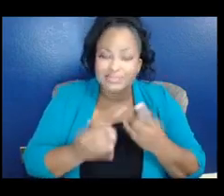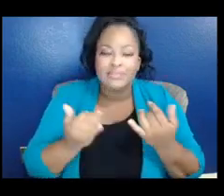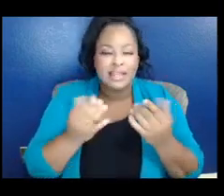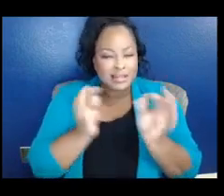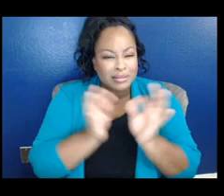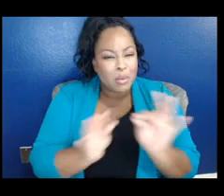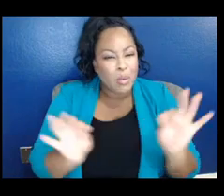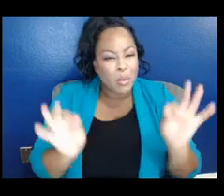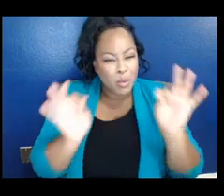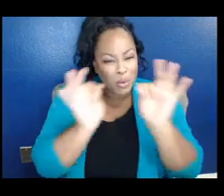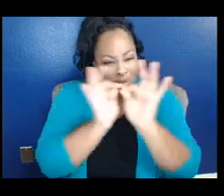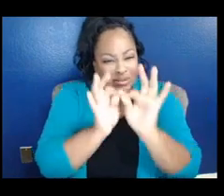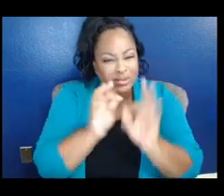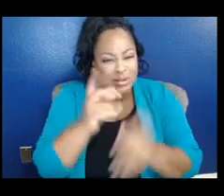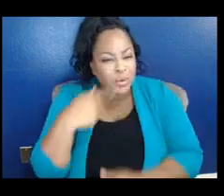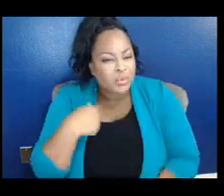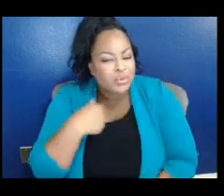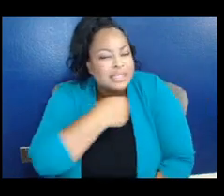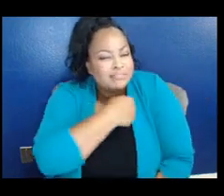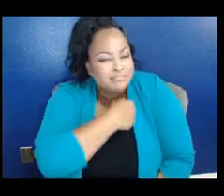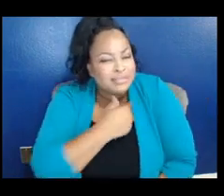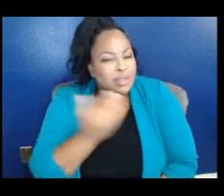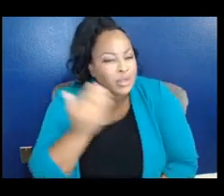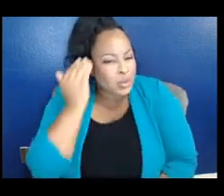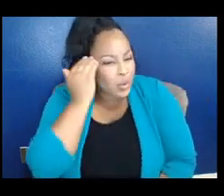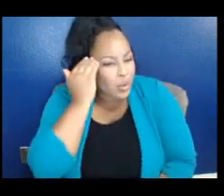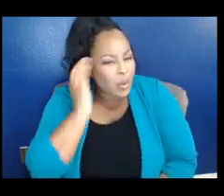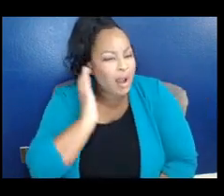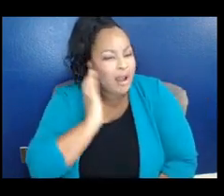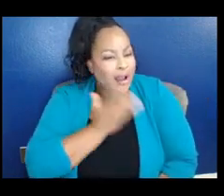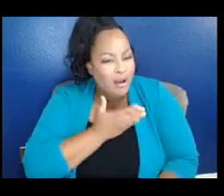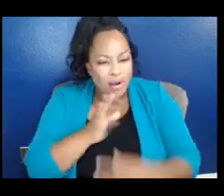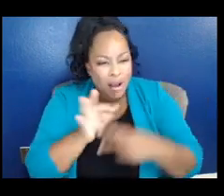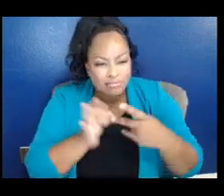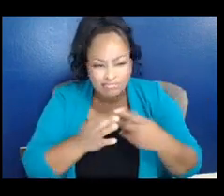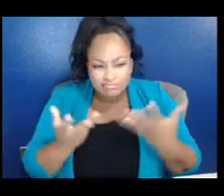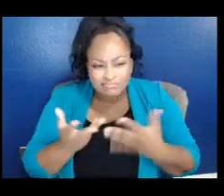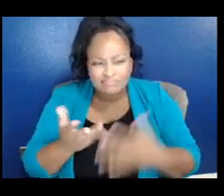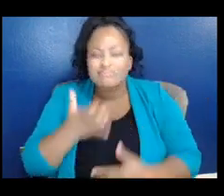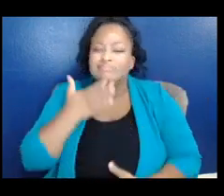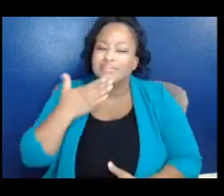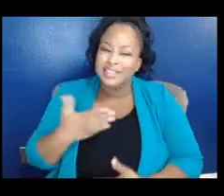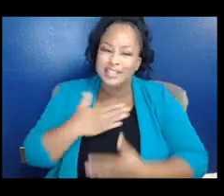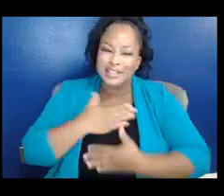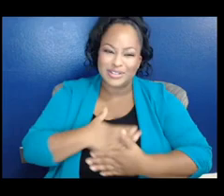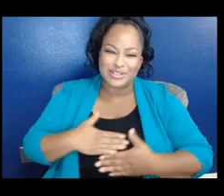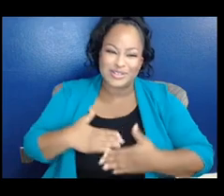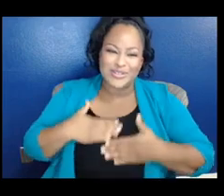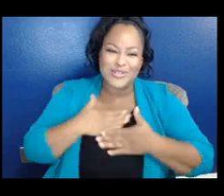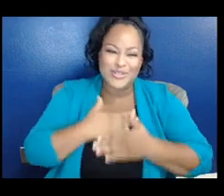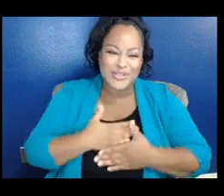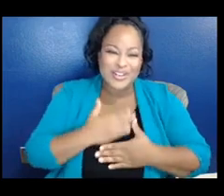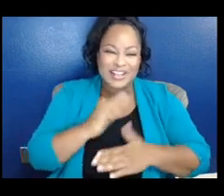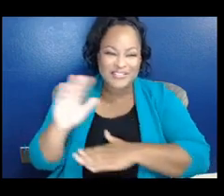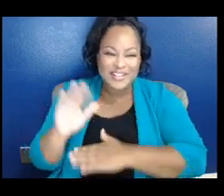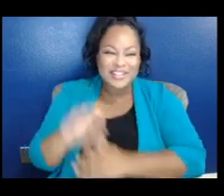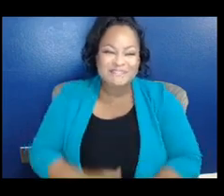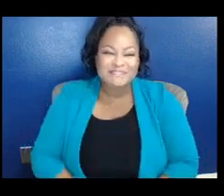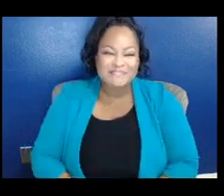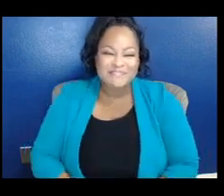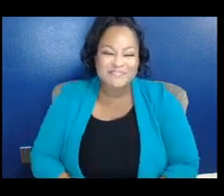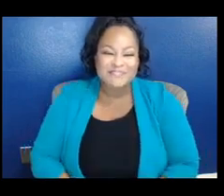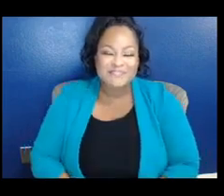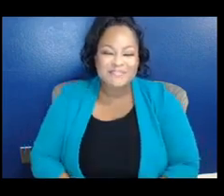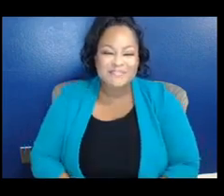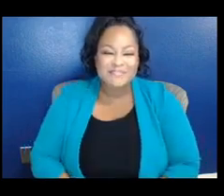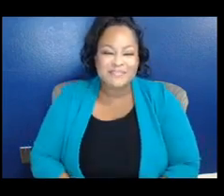and it's important that we know what our options are. Thank you and enjoy the event.